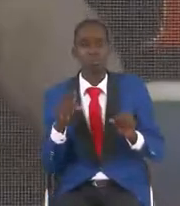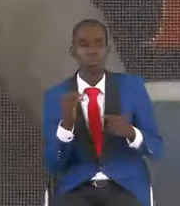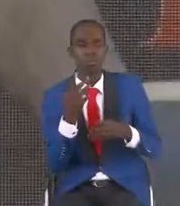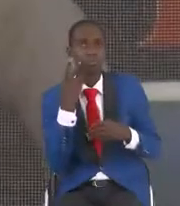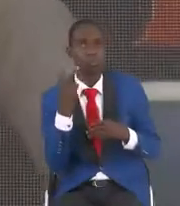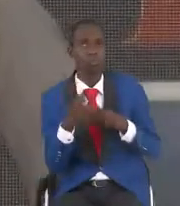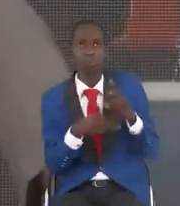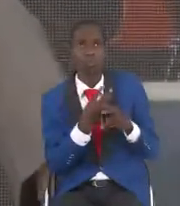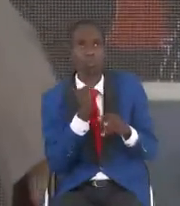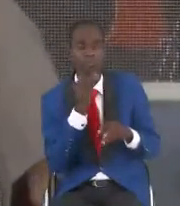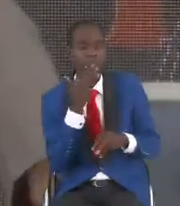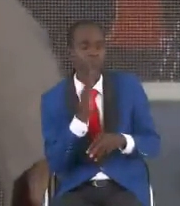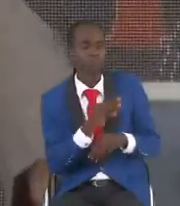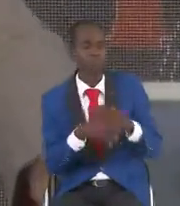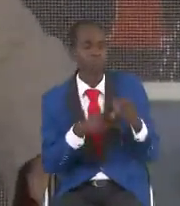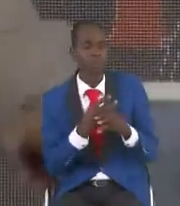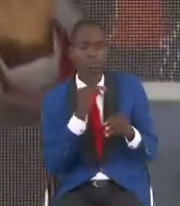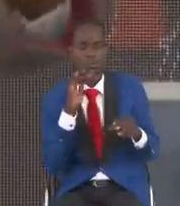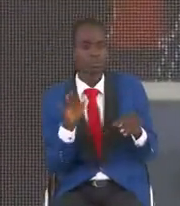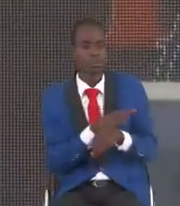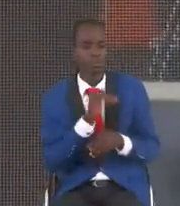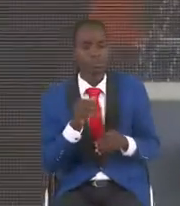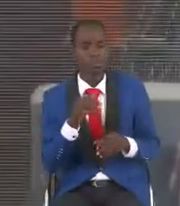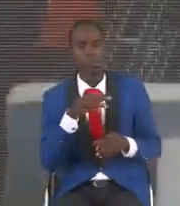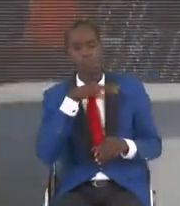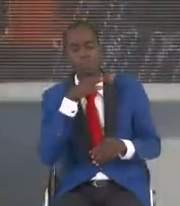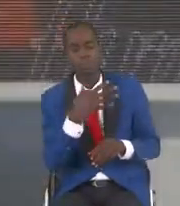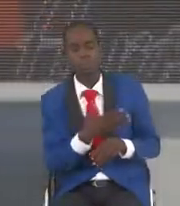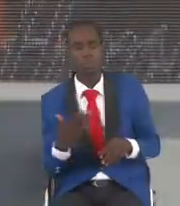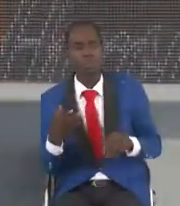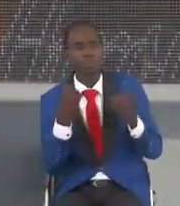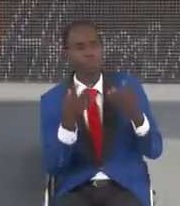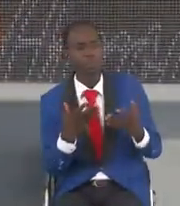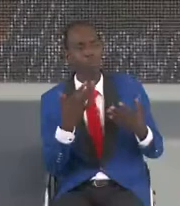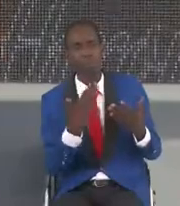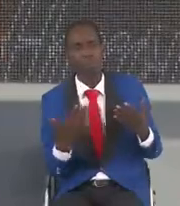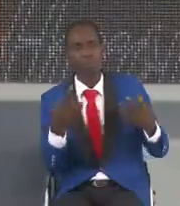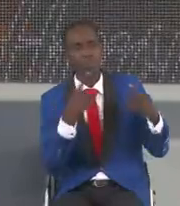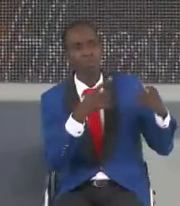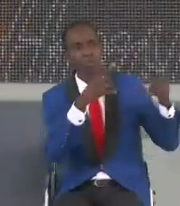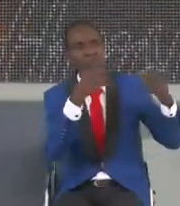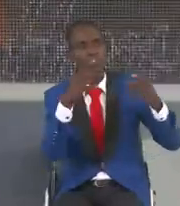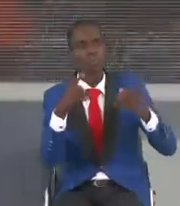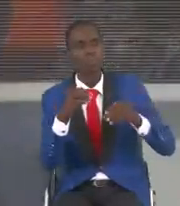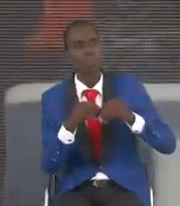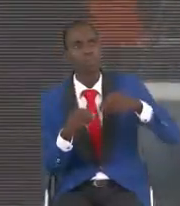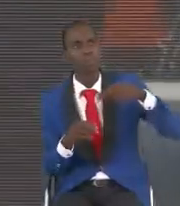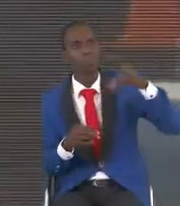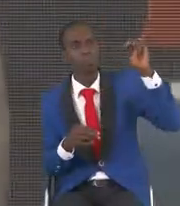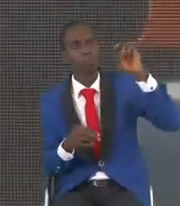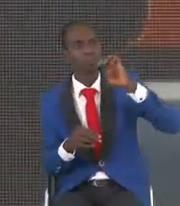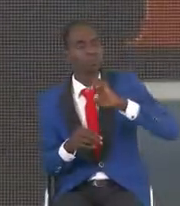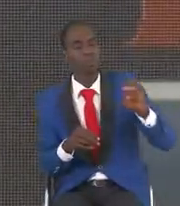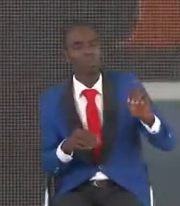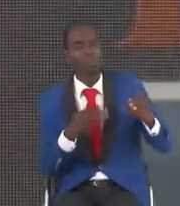is corrupt, and many bad things are happening. There is this happening there in the northeast, and that one is